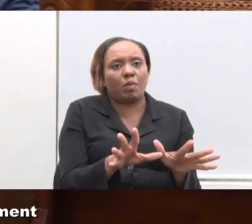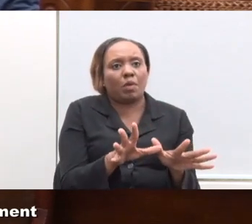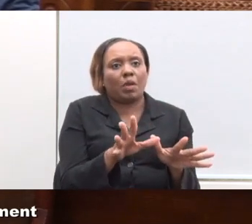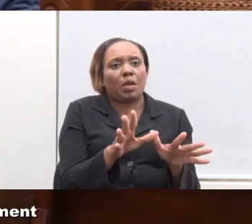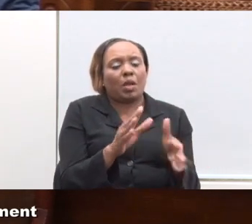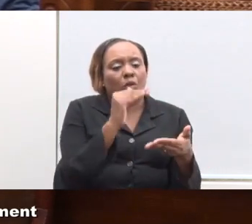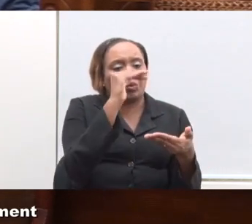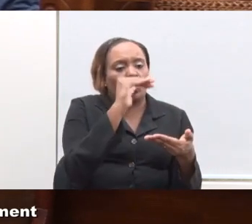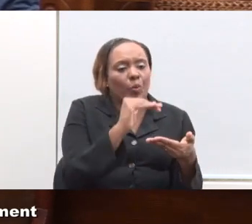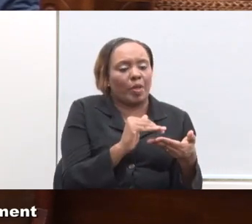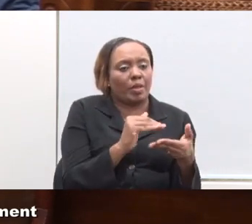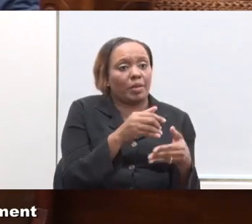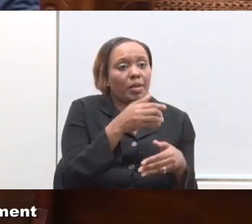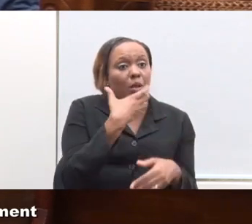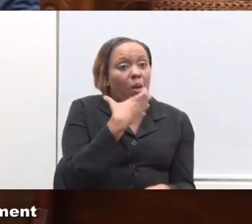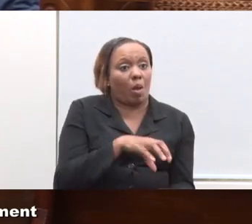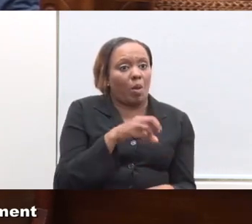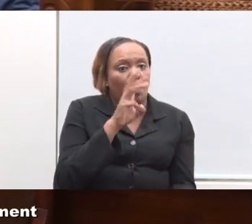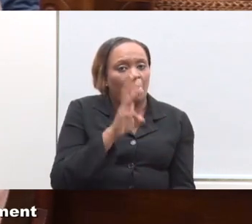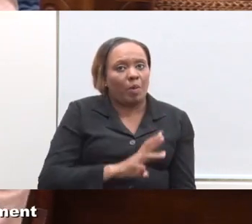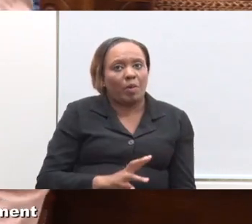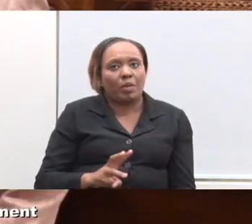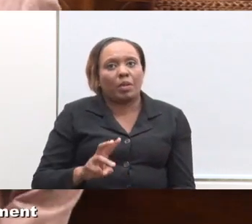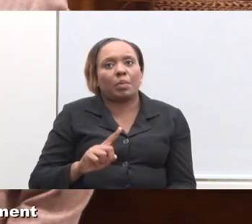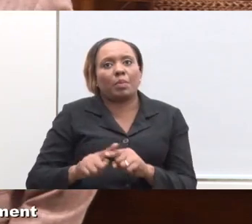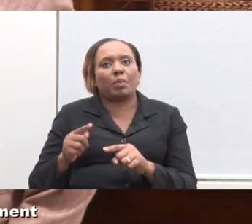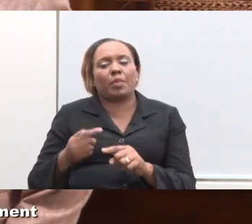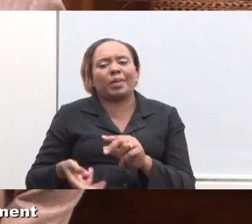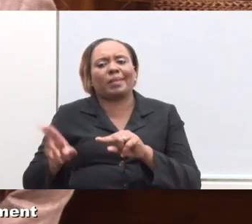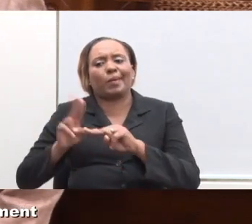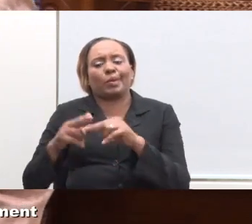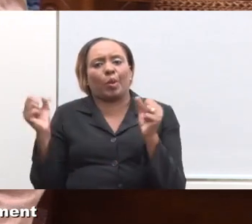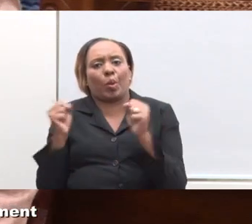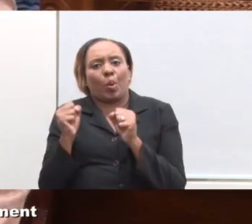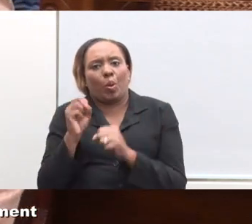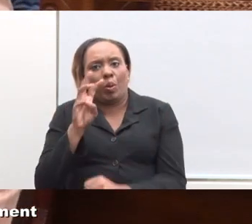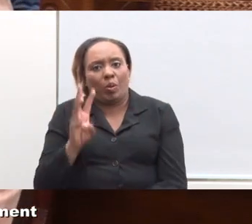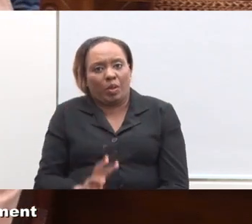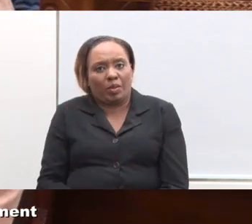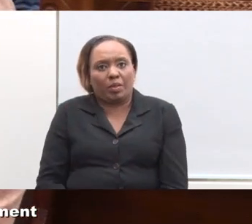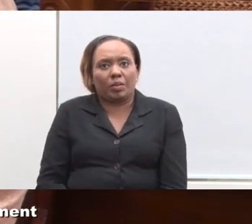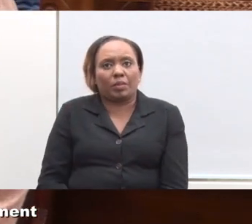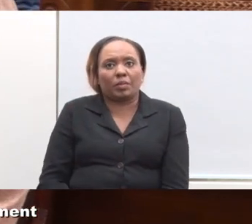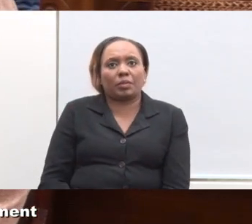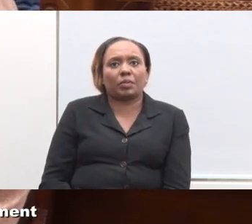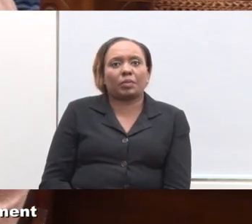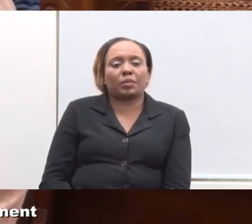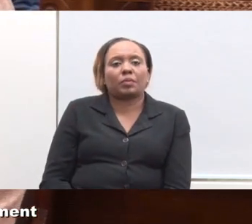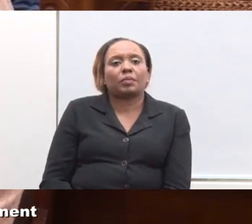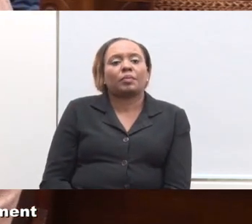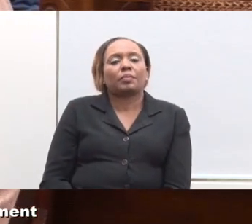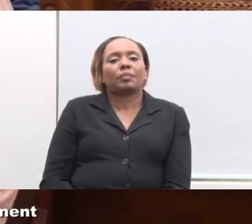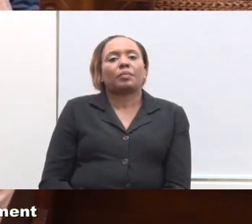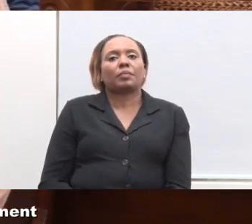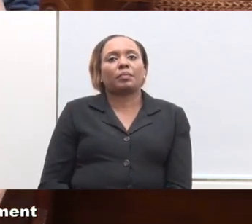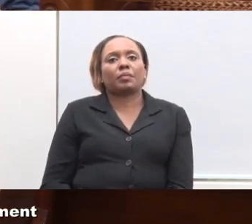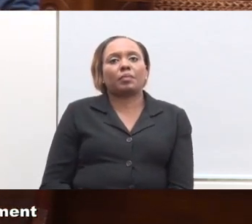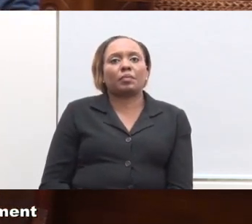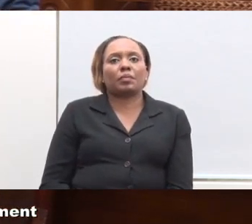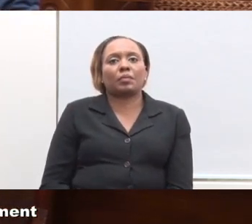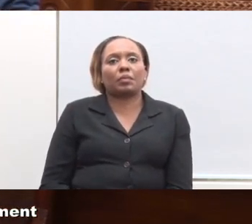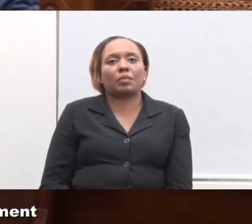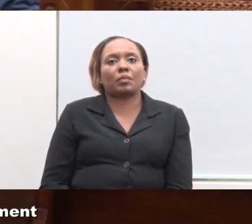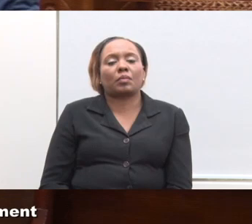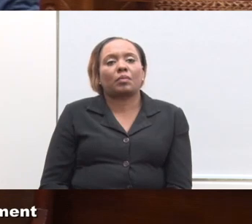Mr. Speaker, we will carry out and use this opportunity to carry out an urgently expanded needed repairs to our